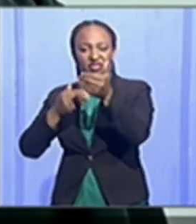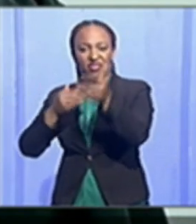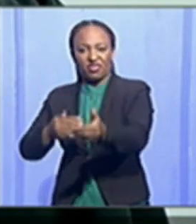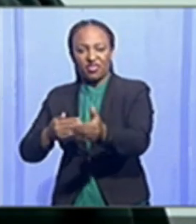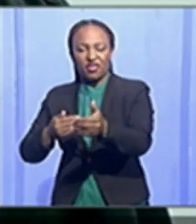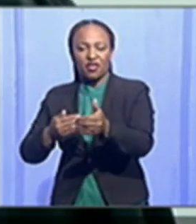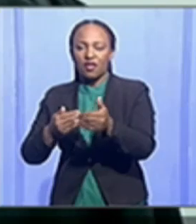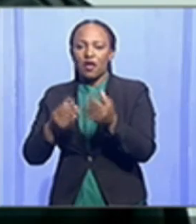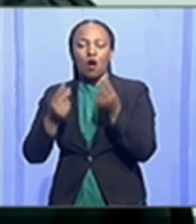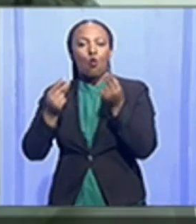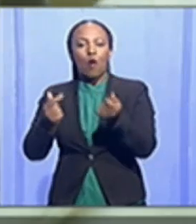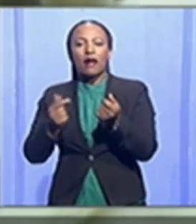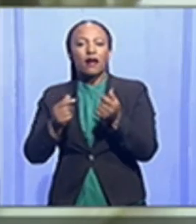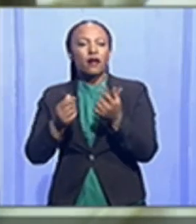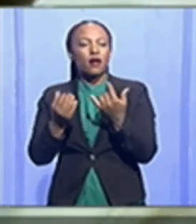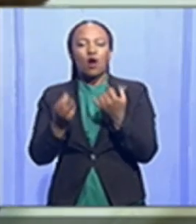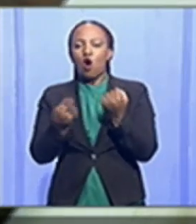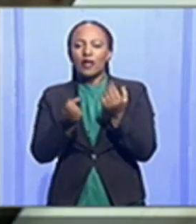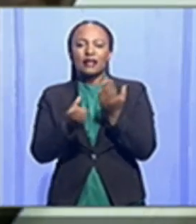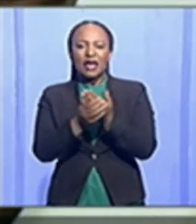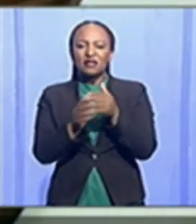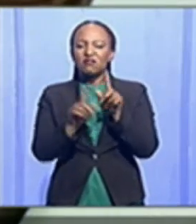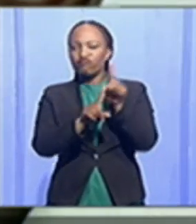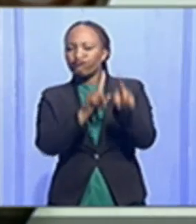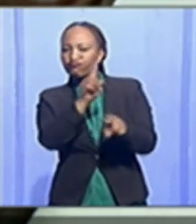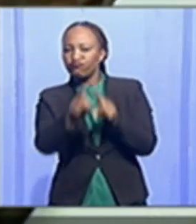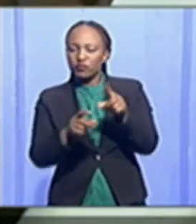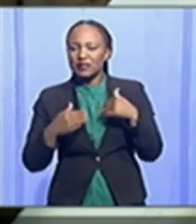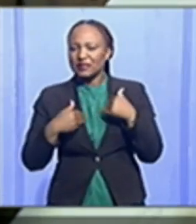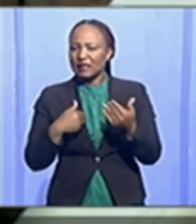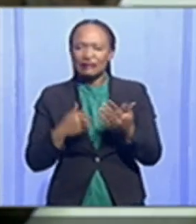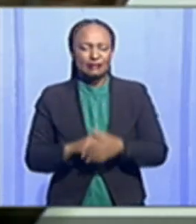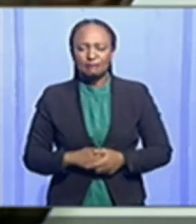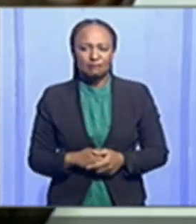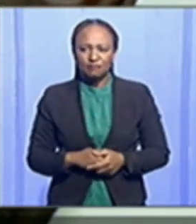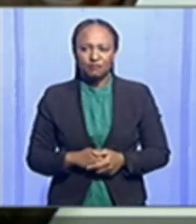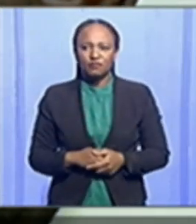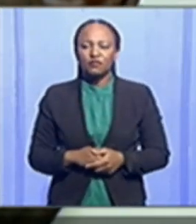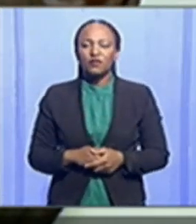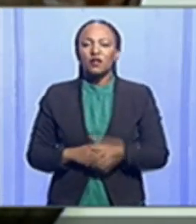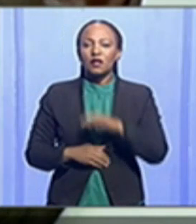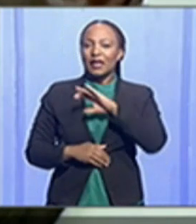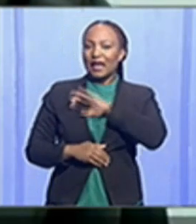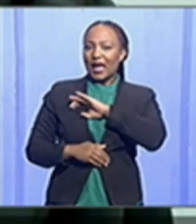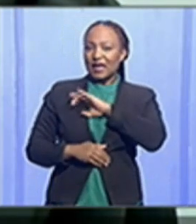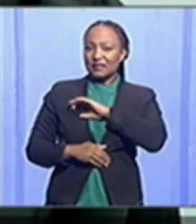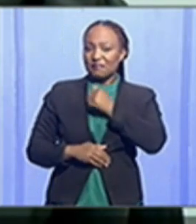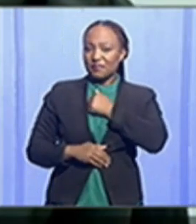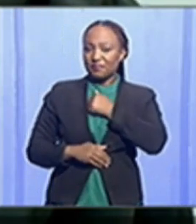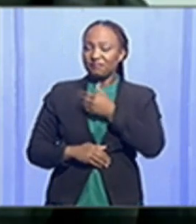I don't think it will suffice, your worship. My client is kept in Hoshima Mpuru prison.